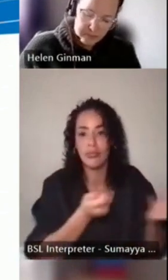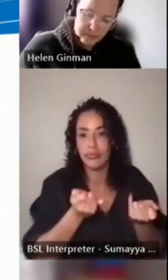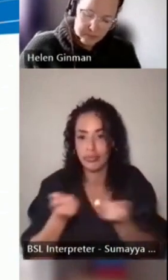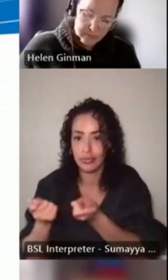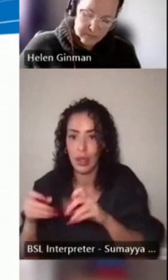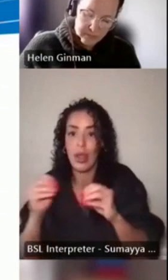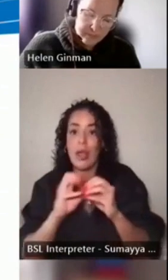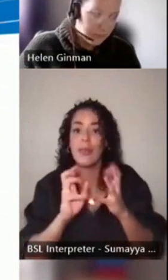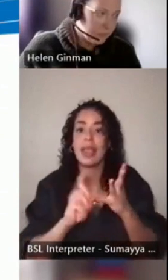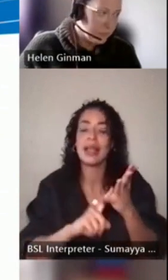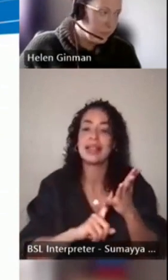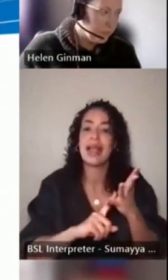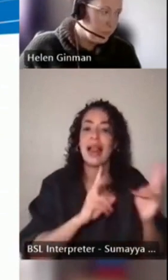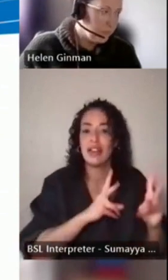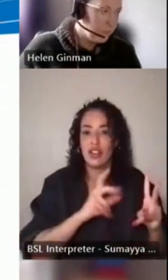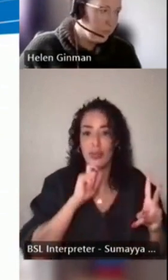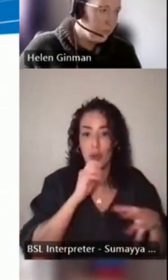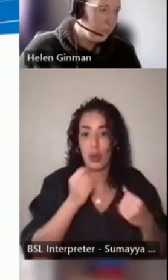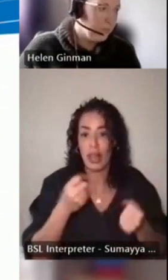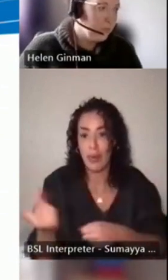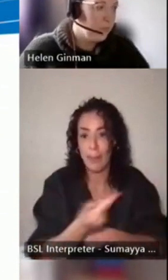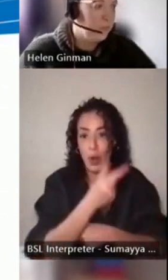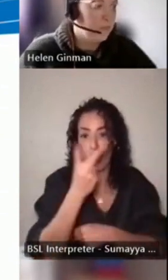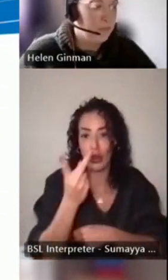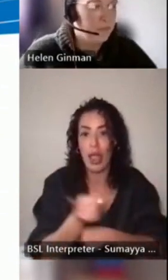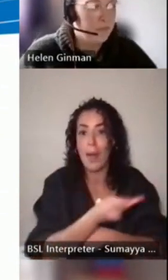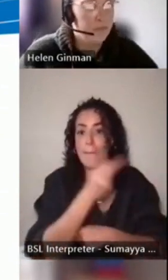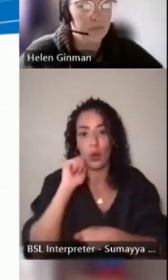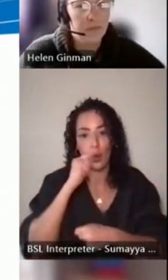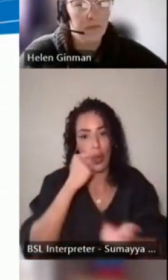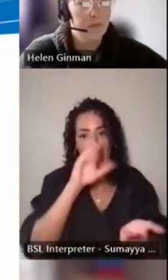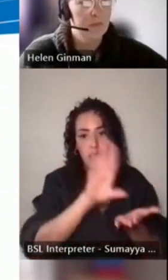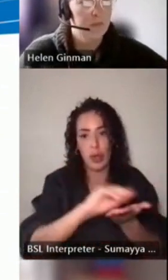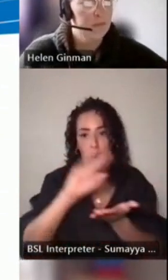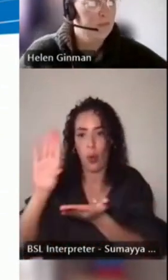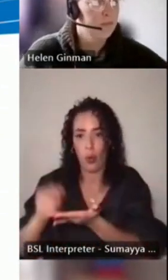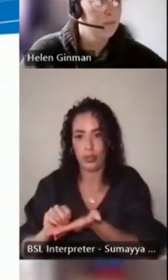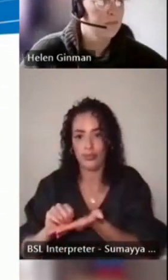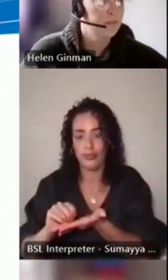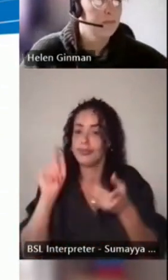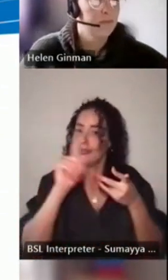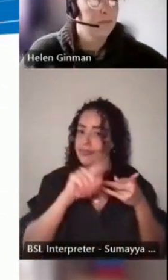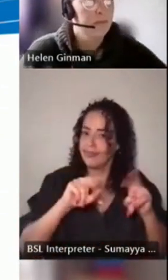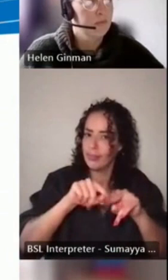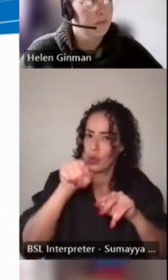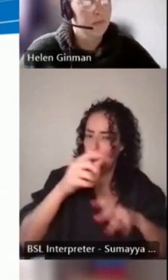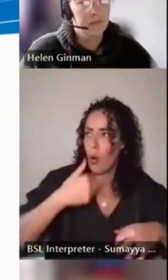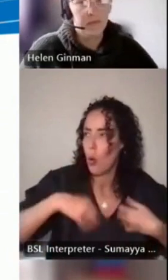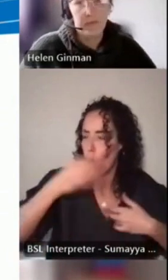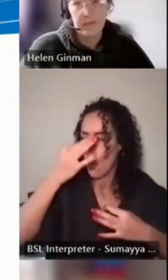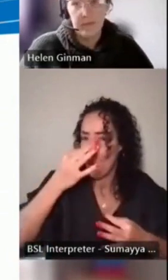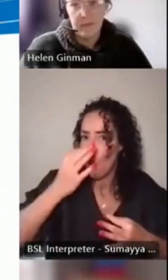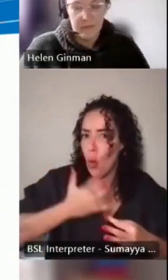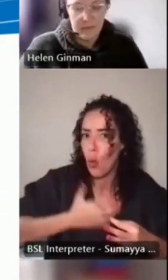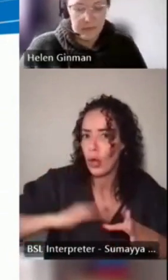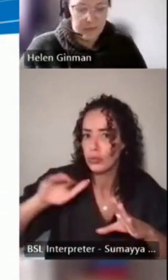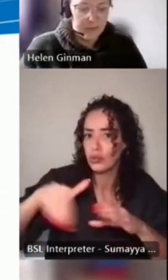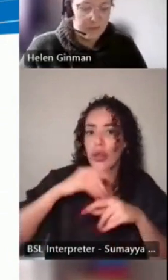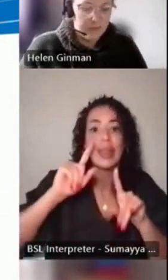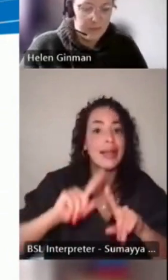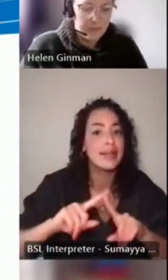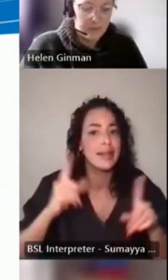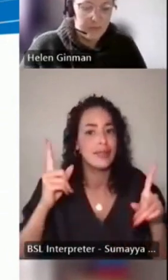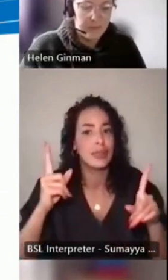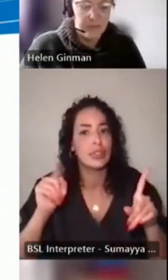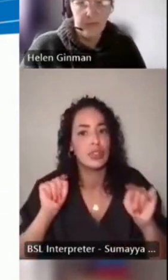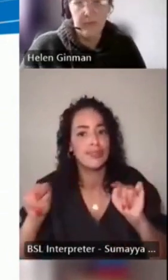have a BSL interpreter at both of those, and they will be recorded. So if you're interested in joining those, they are different, those